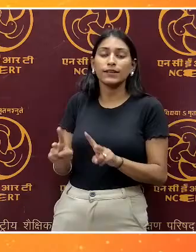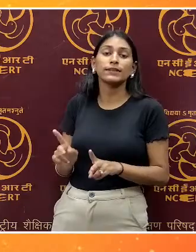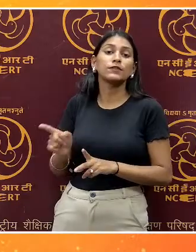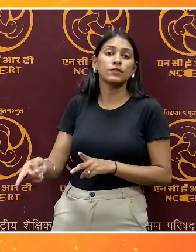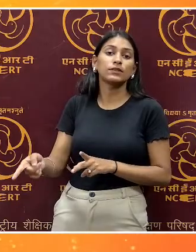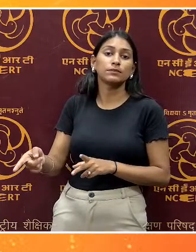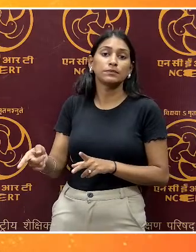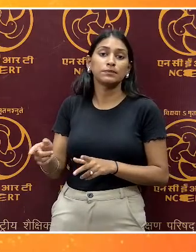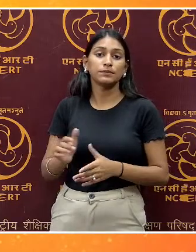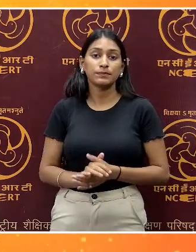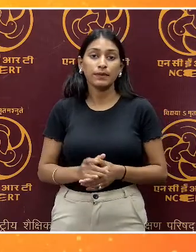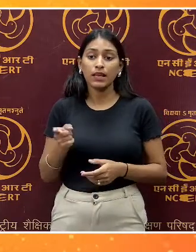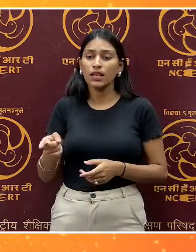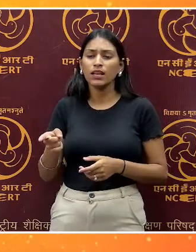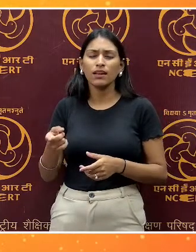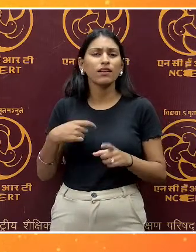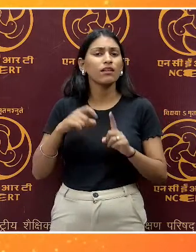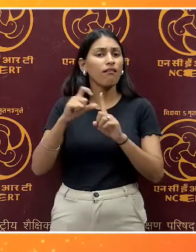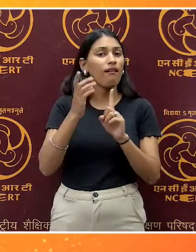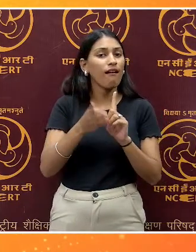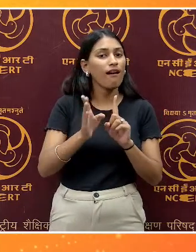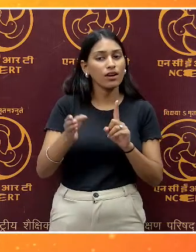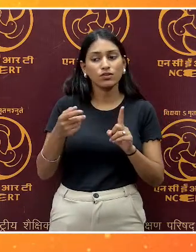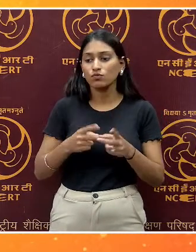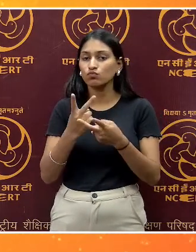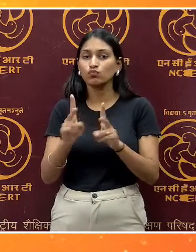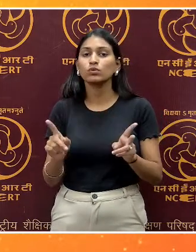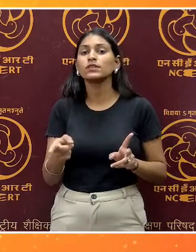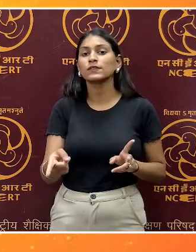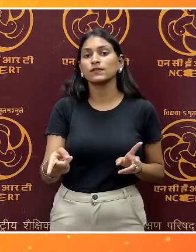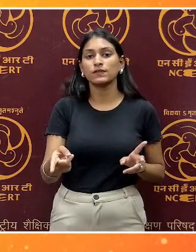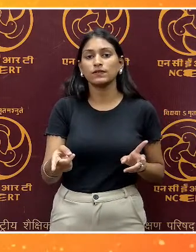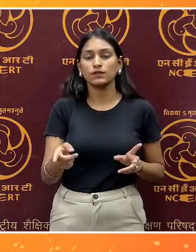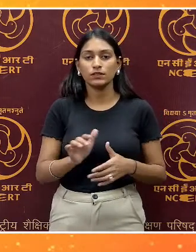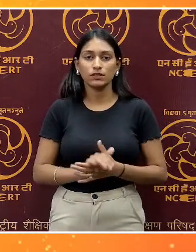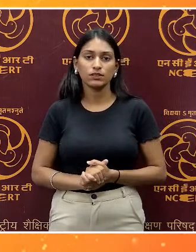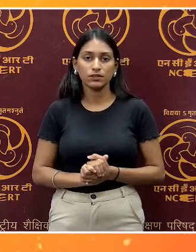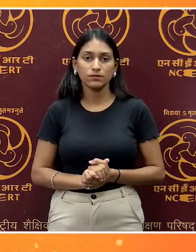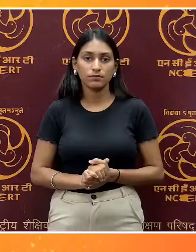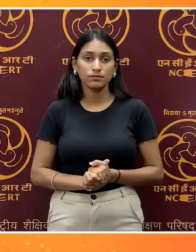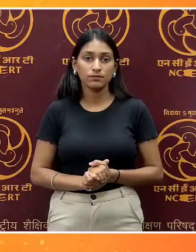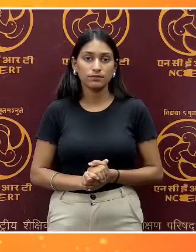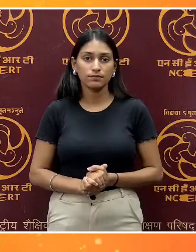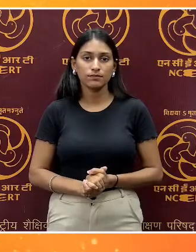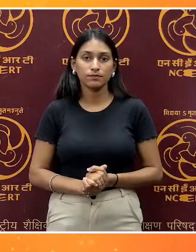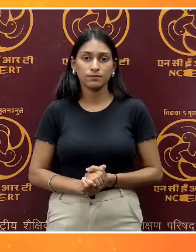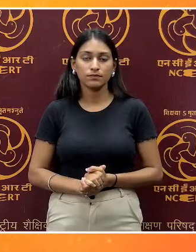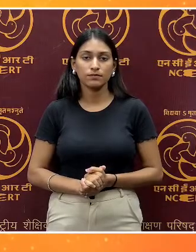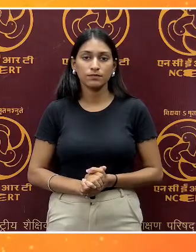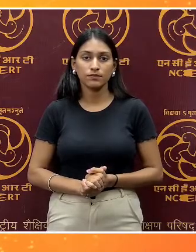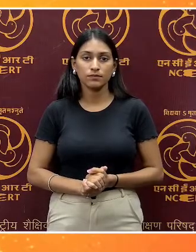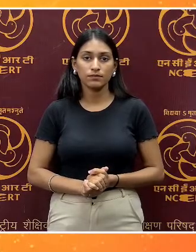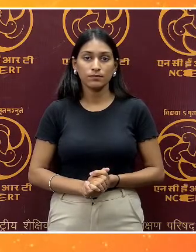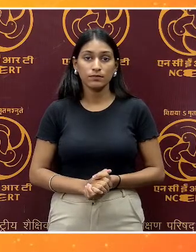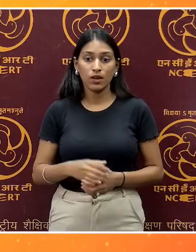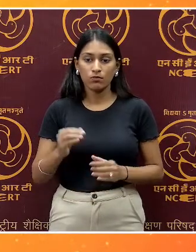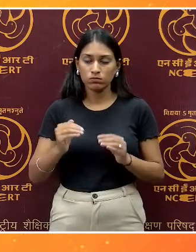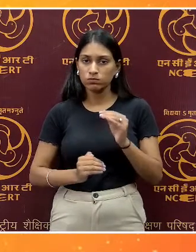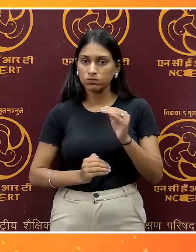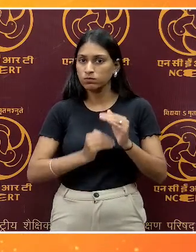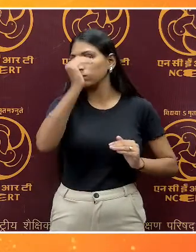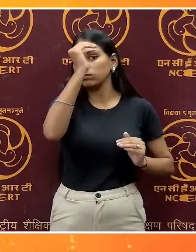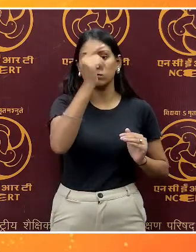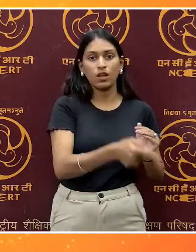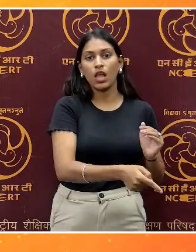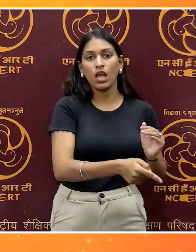what about the direction? You can guess it will be the direction of the larger of the vectors. Of